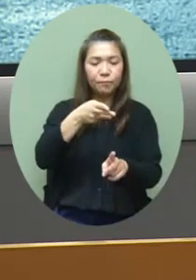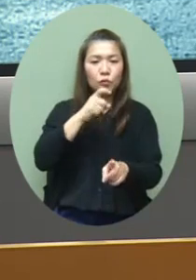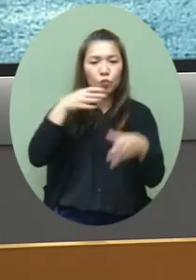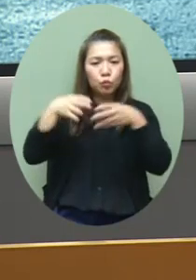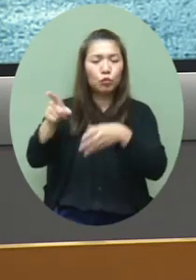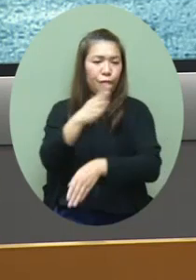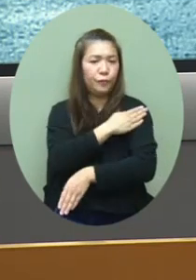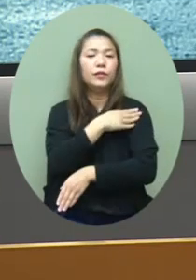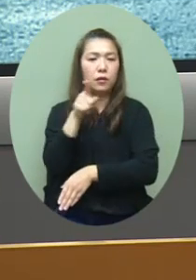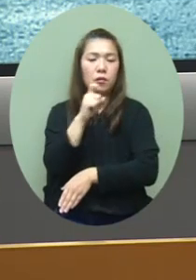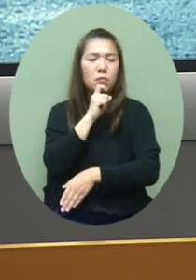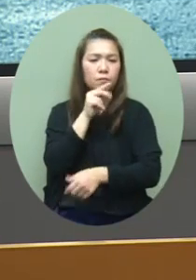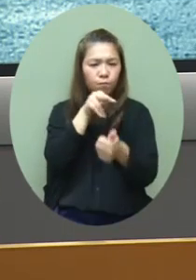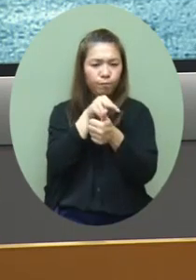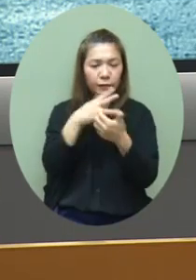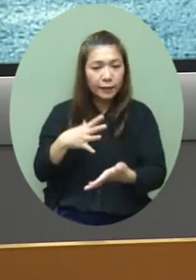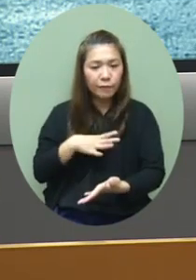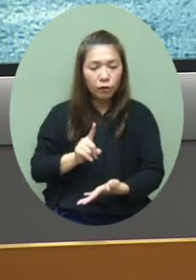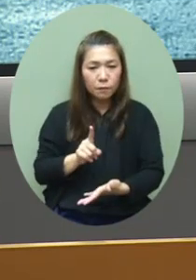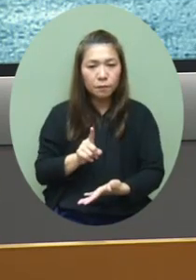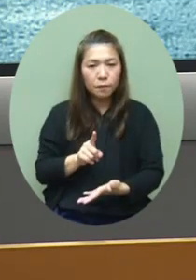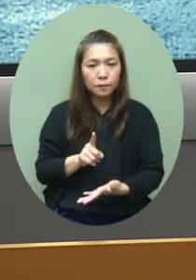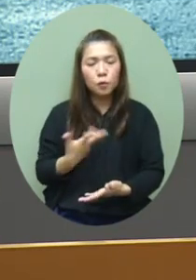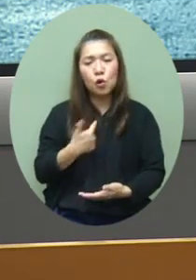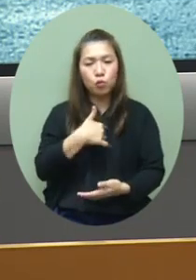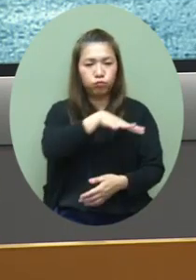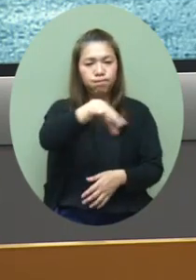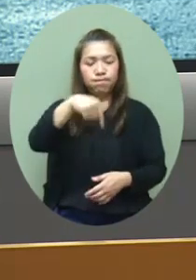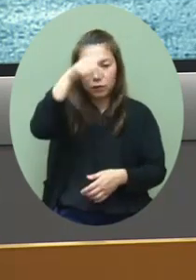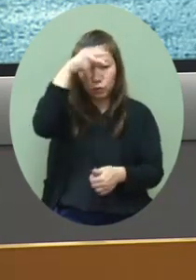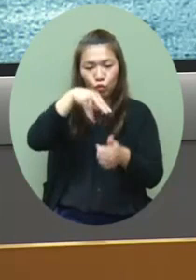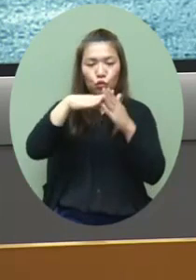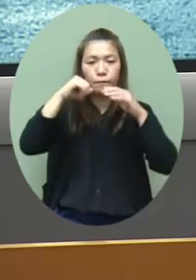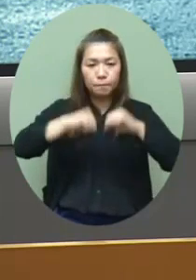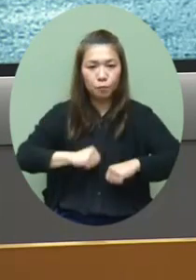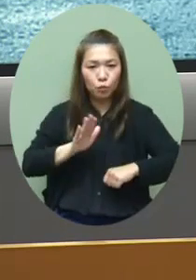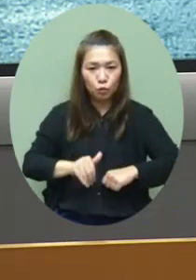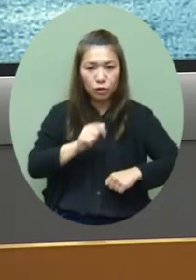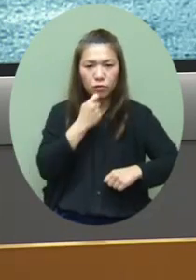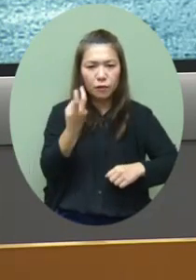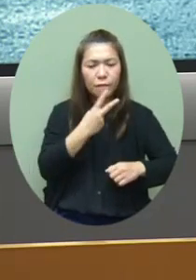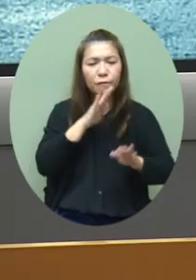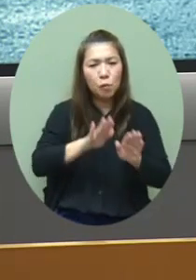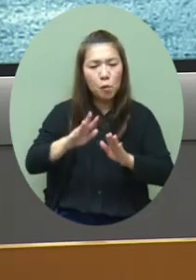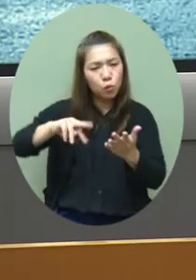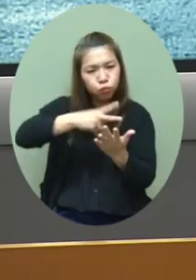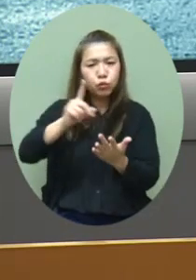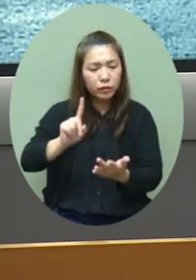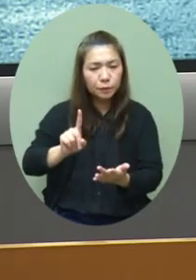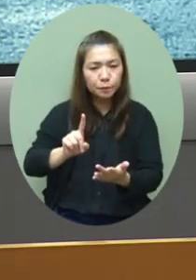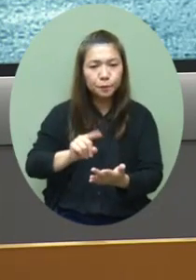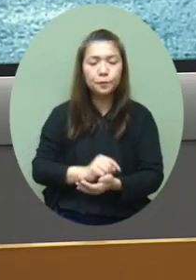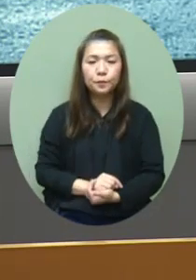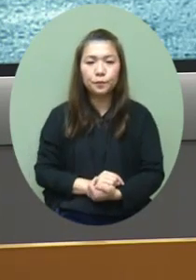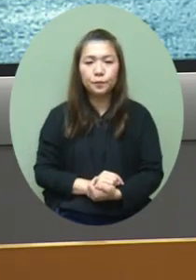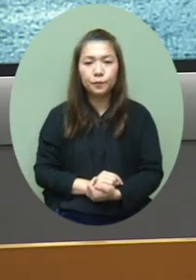probably we were very cautious about the surface adjustment because apart from the code patients there are patients who are not suffering